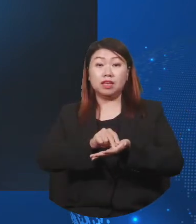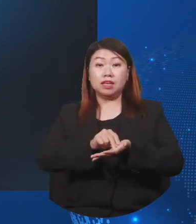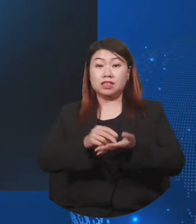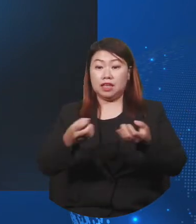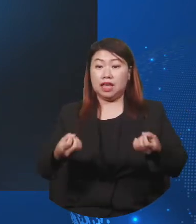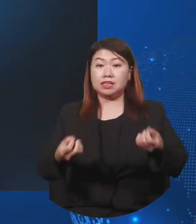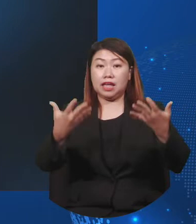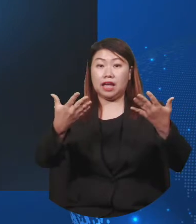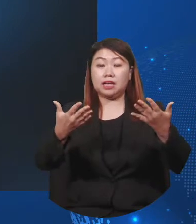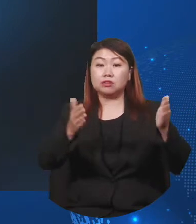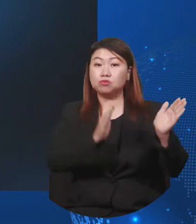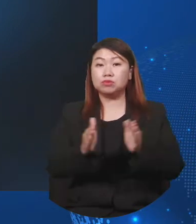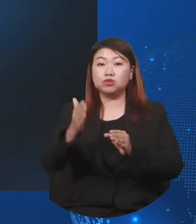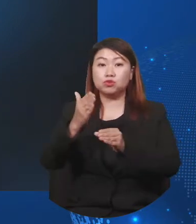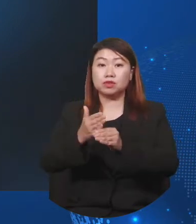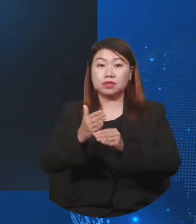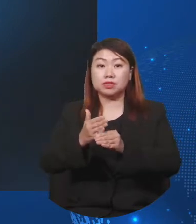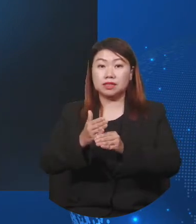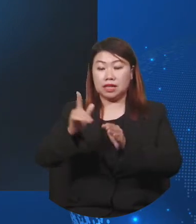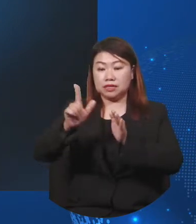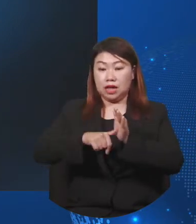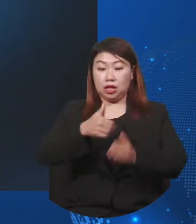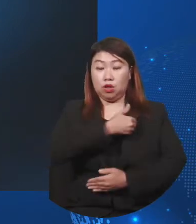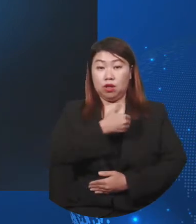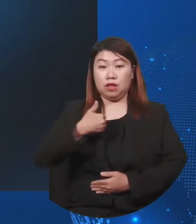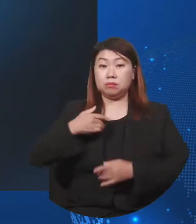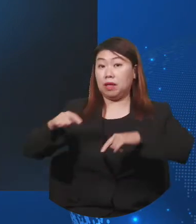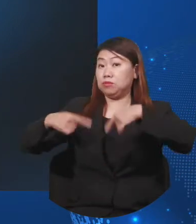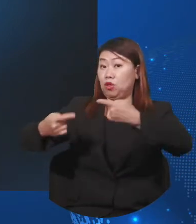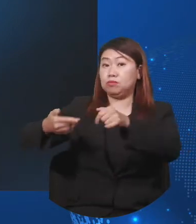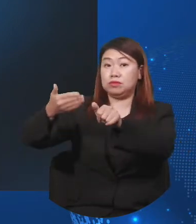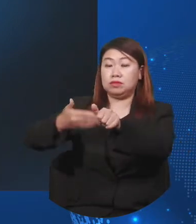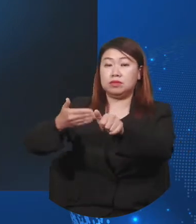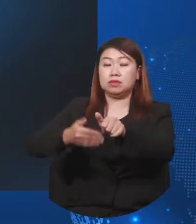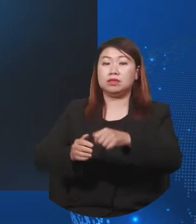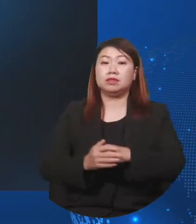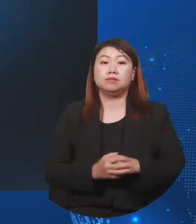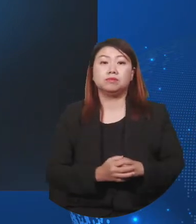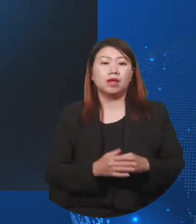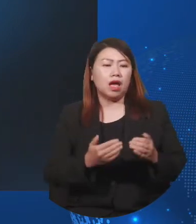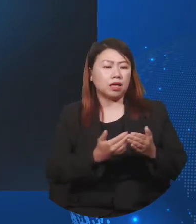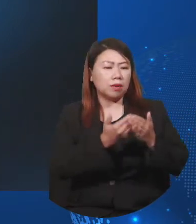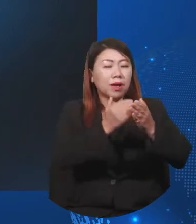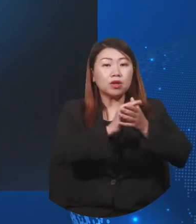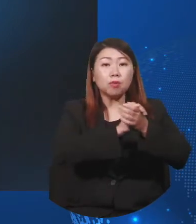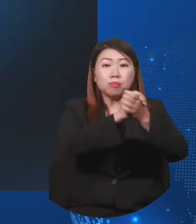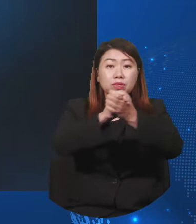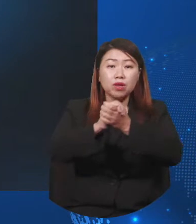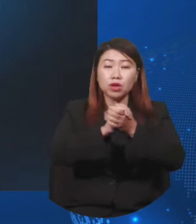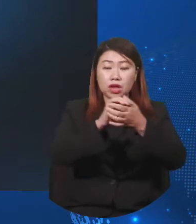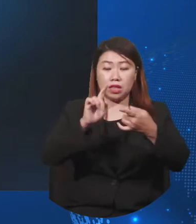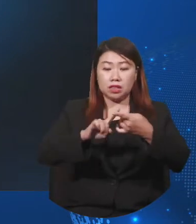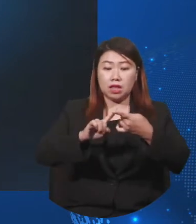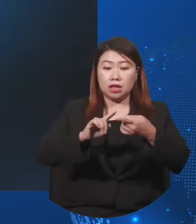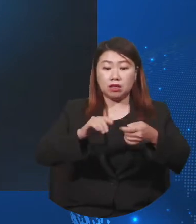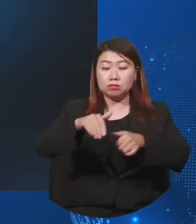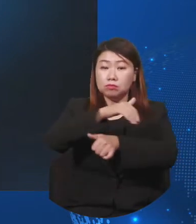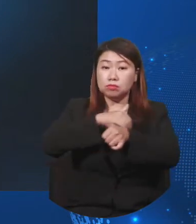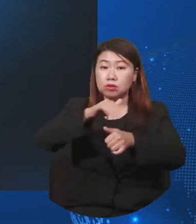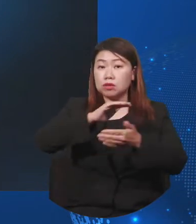talking about the development landscape changing. Yes, indeed, it has been changing very fast during the past 2